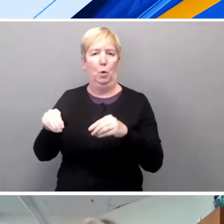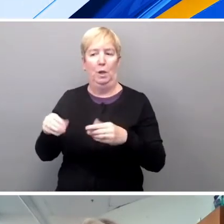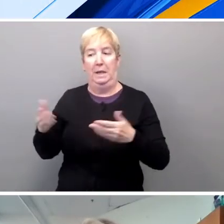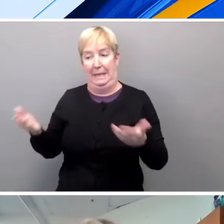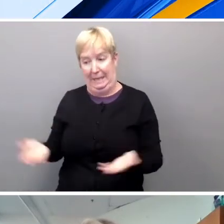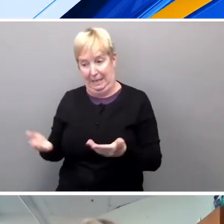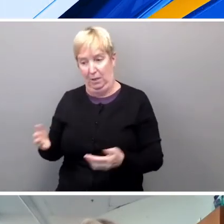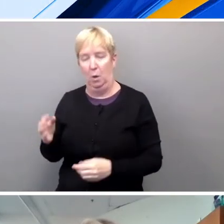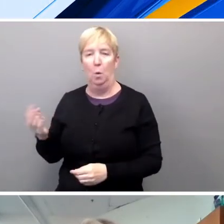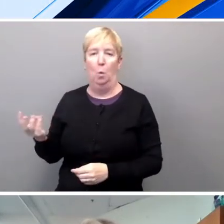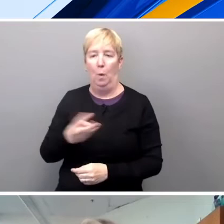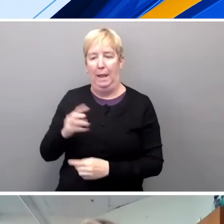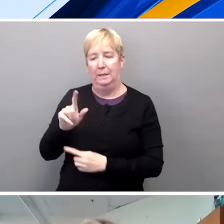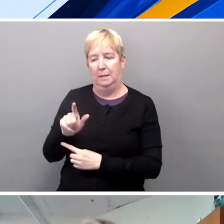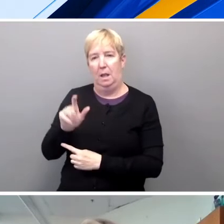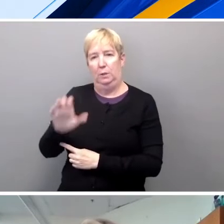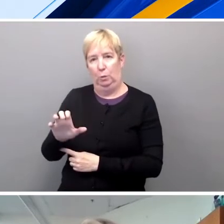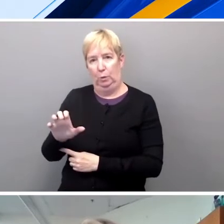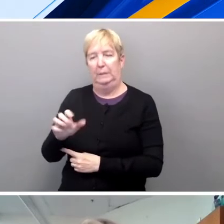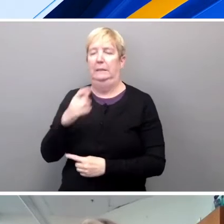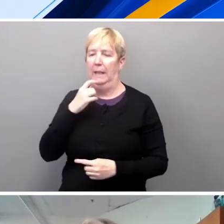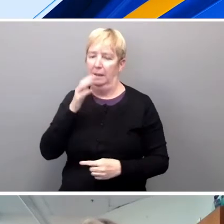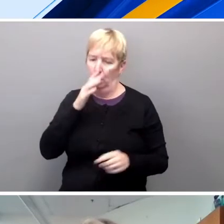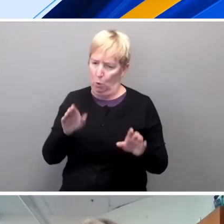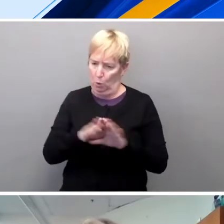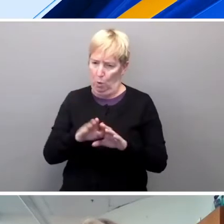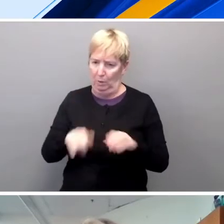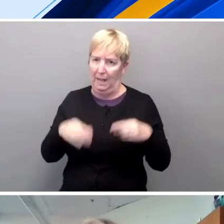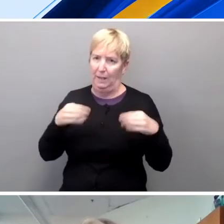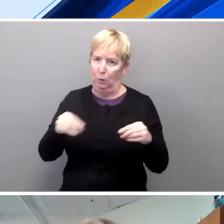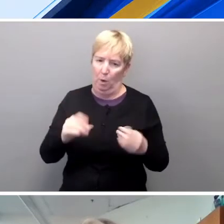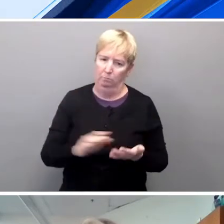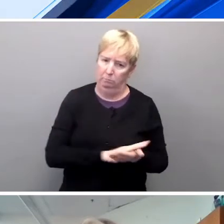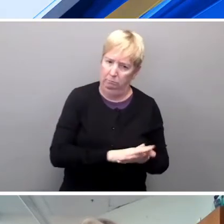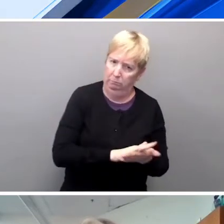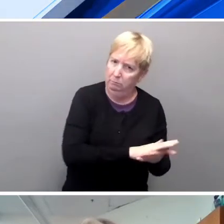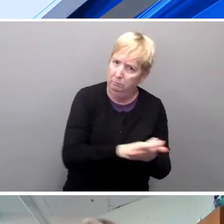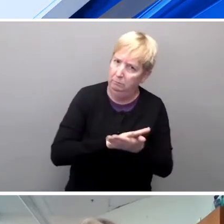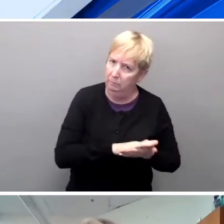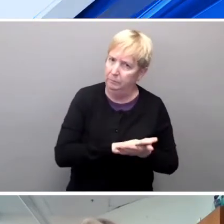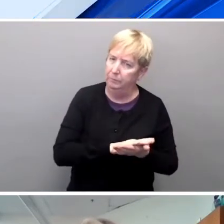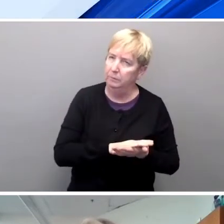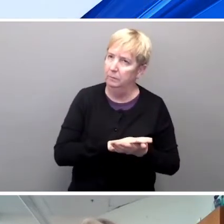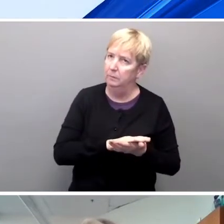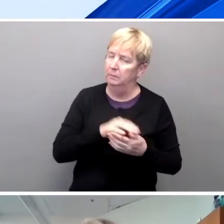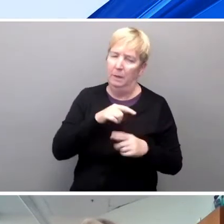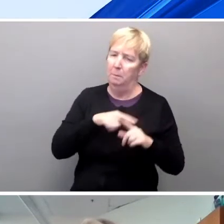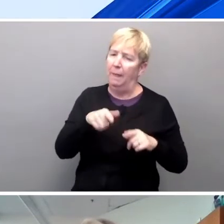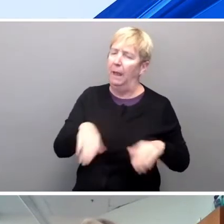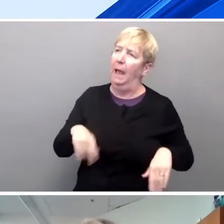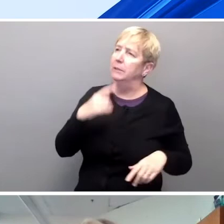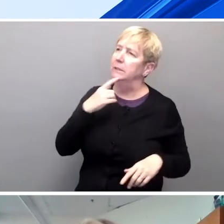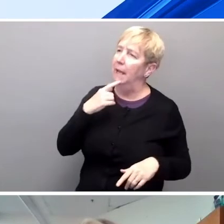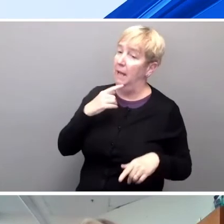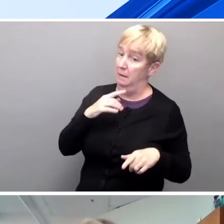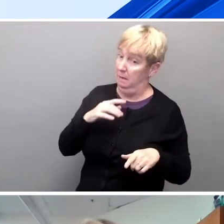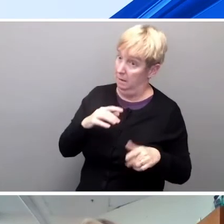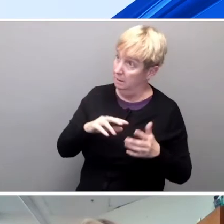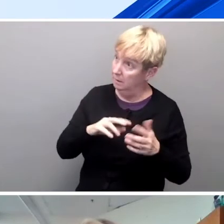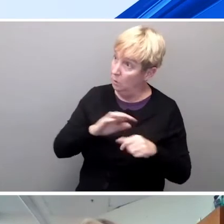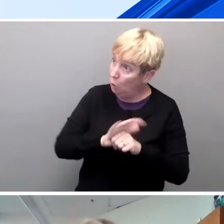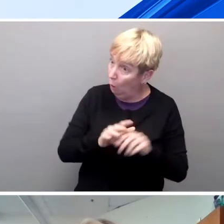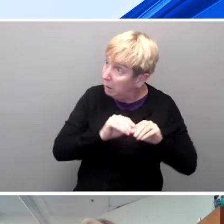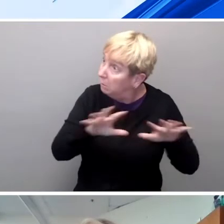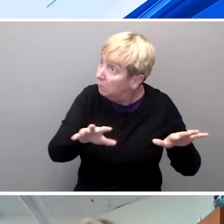cleaning. They did not state the nature of the outbreak in the store or if there was an outbreak in this specific store, but Walmart